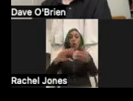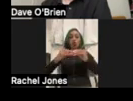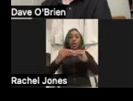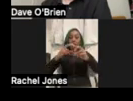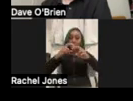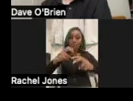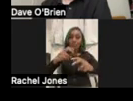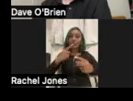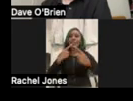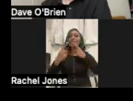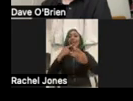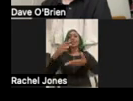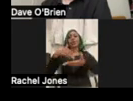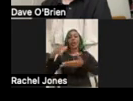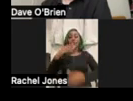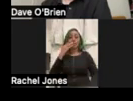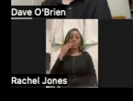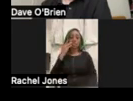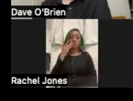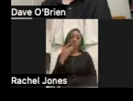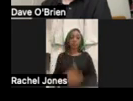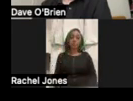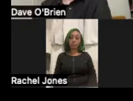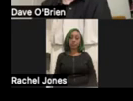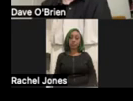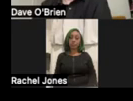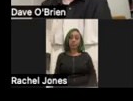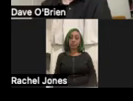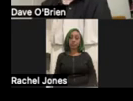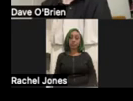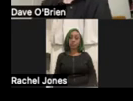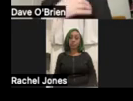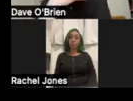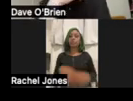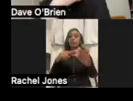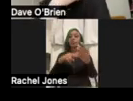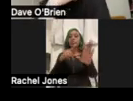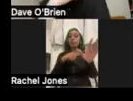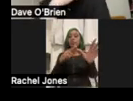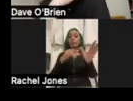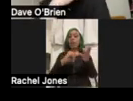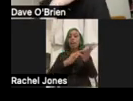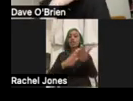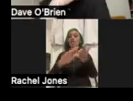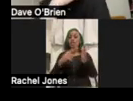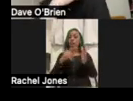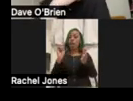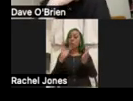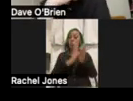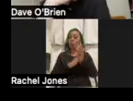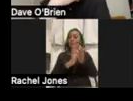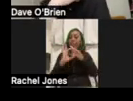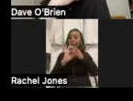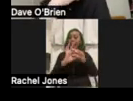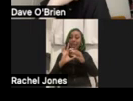data collection. And I think that Nyasha has kindly put a couple of links in the chat as well to the projects that I'm going